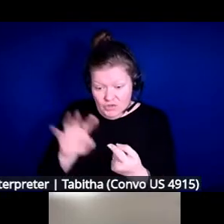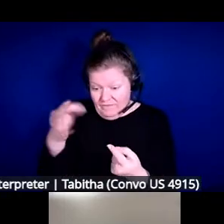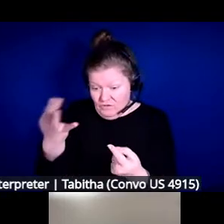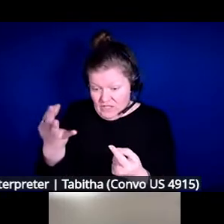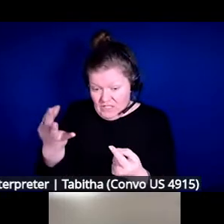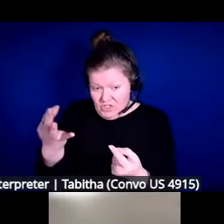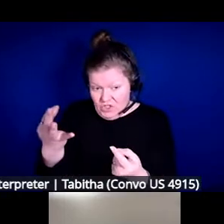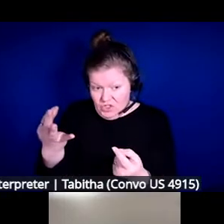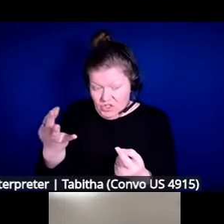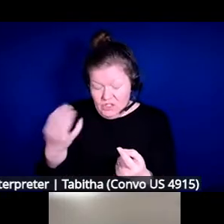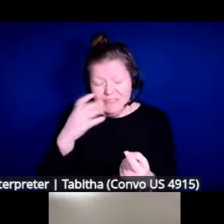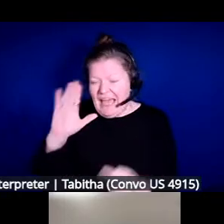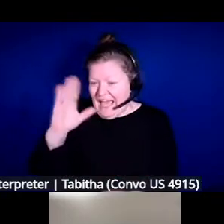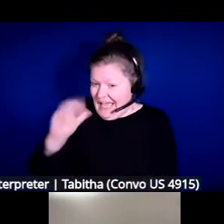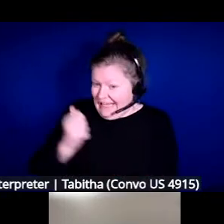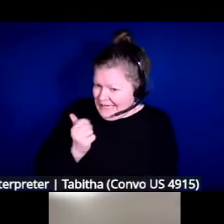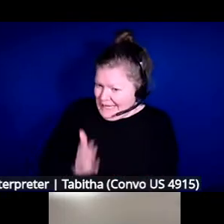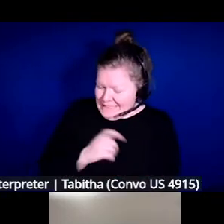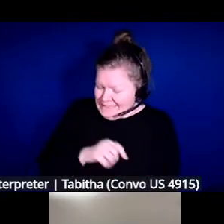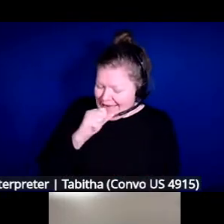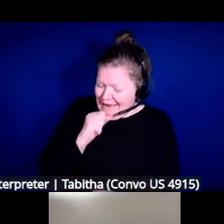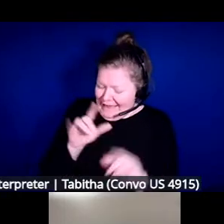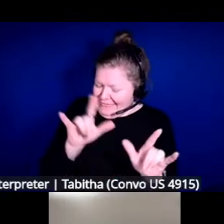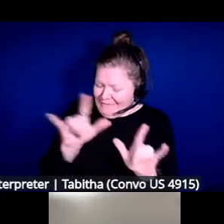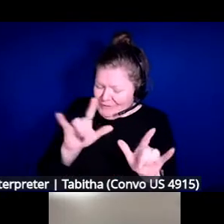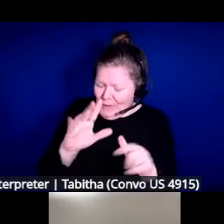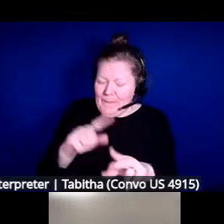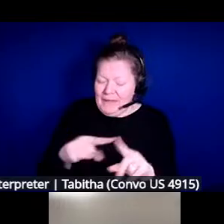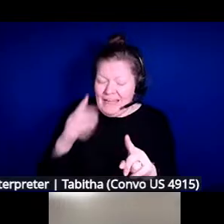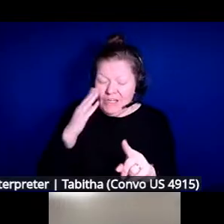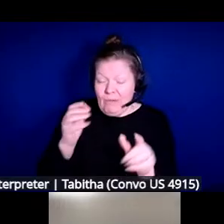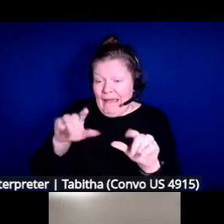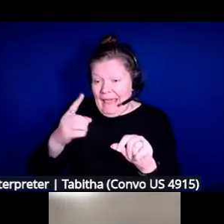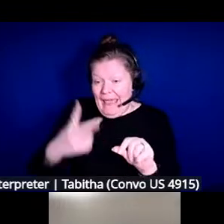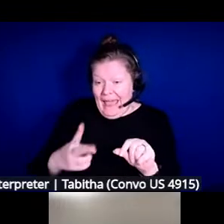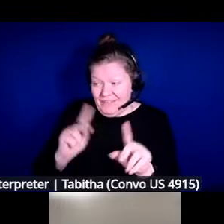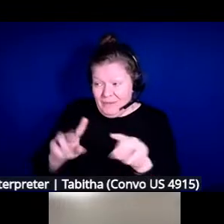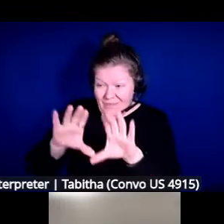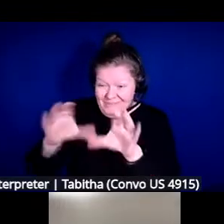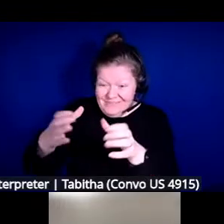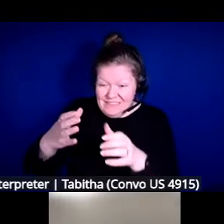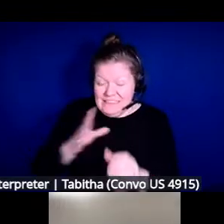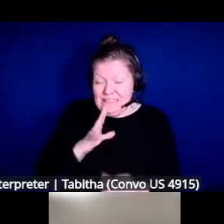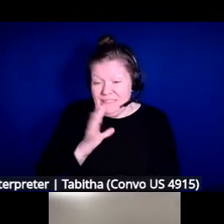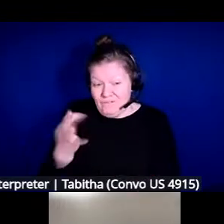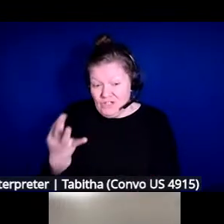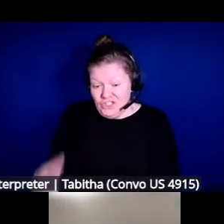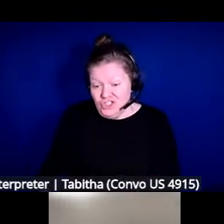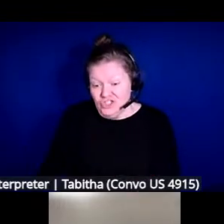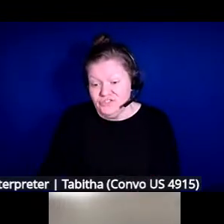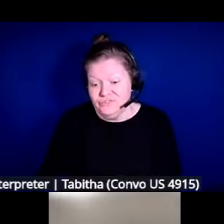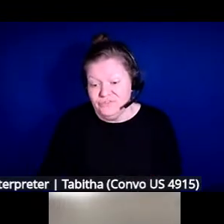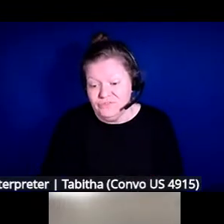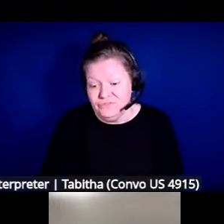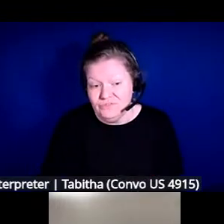for them? Because hi, Canadians, I love you all dearly, but I know half your population up there speaks French.